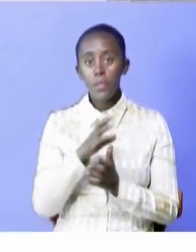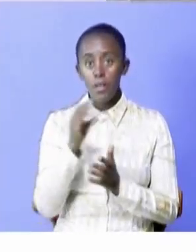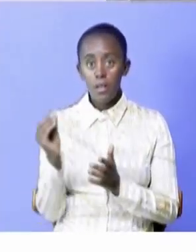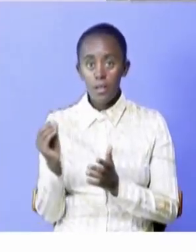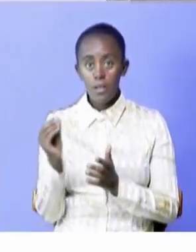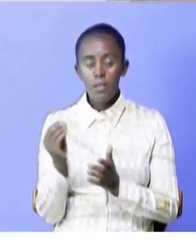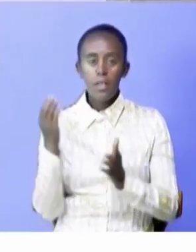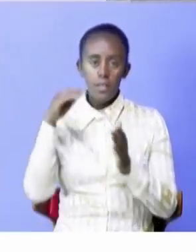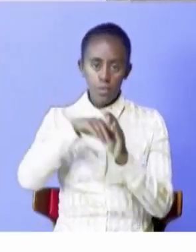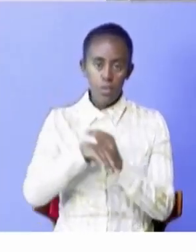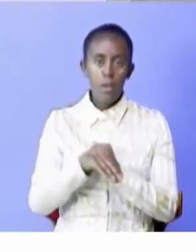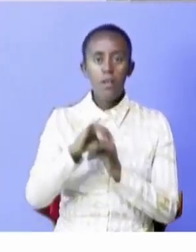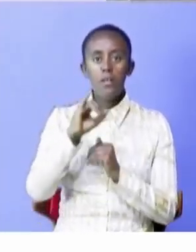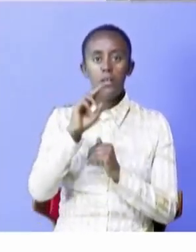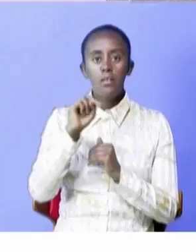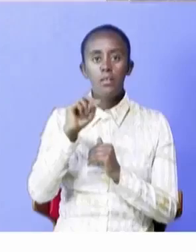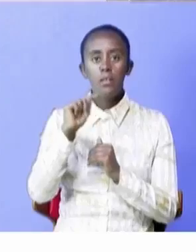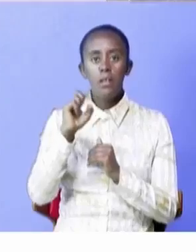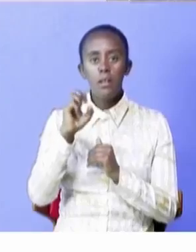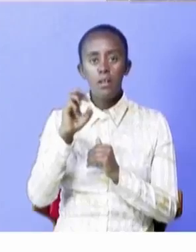and internal